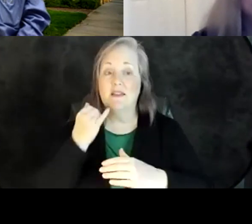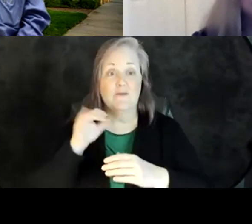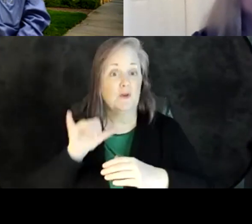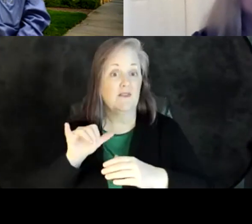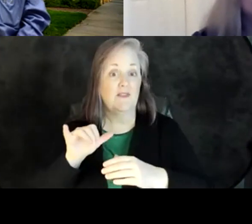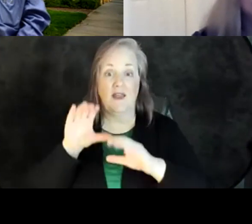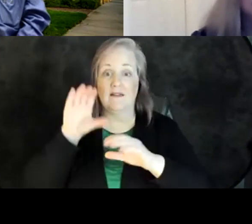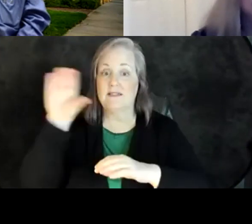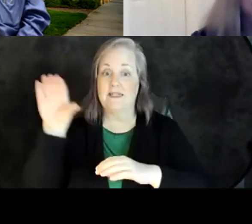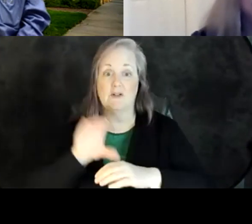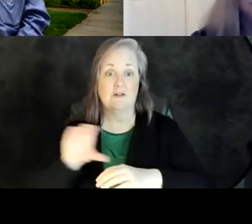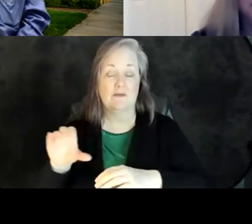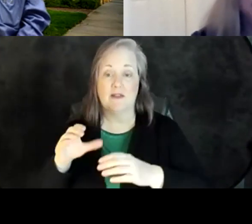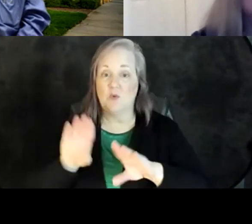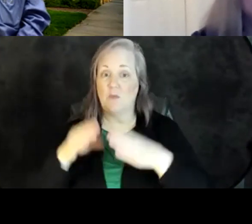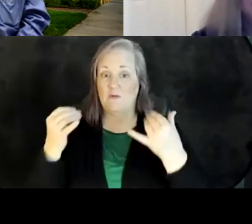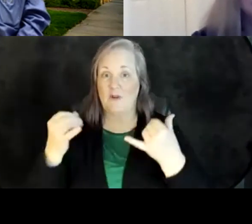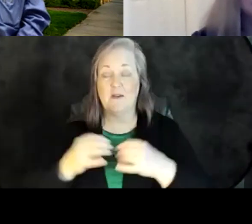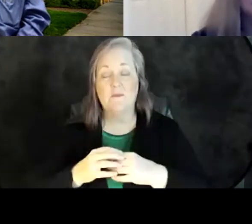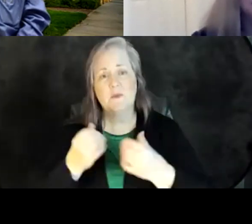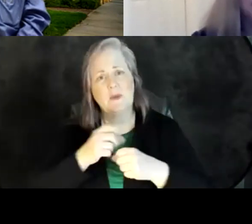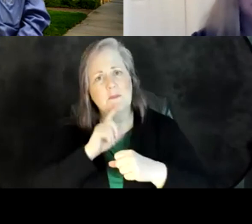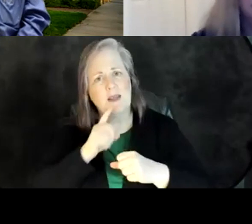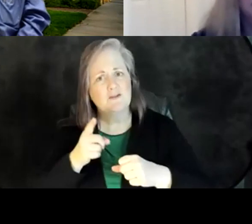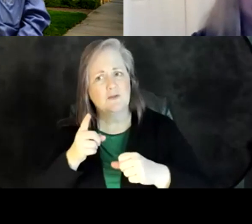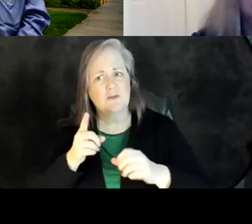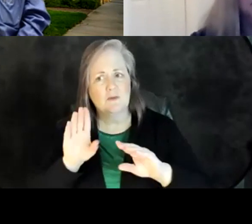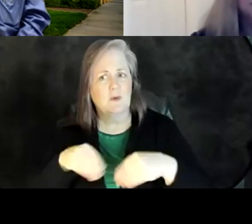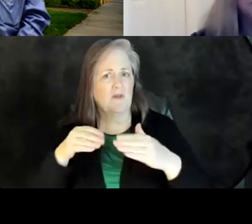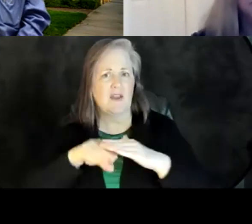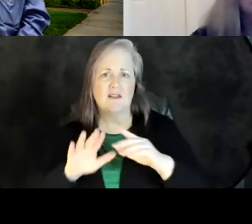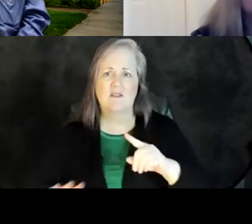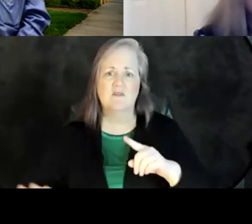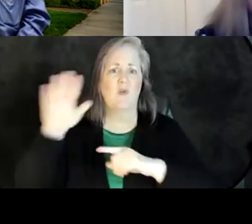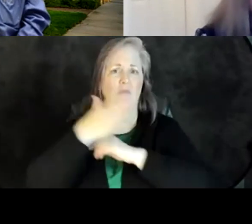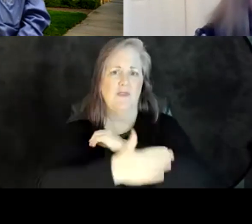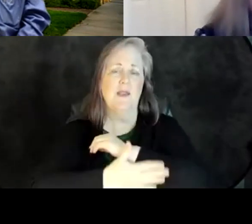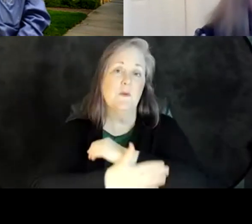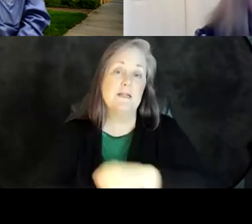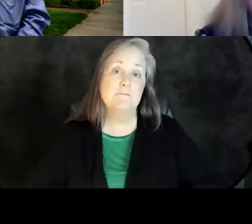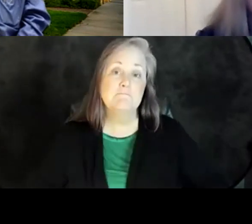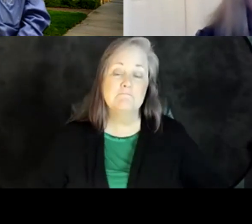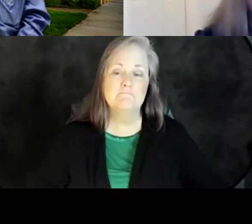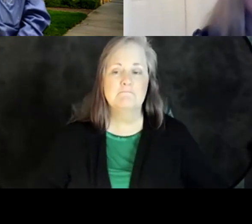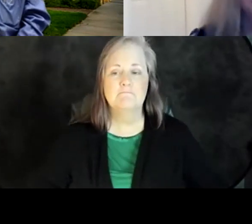eligible tiers. We want to make sure that access is provided throughout the county.